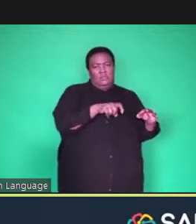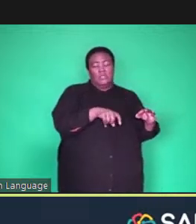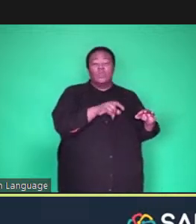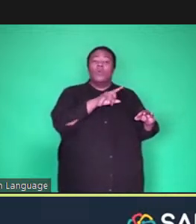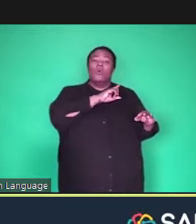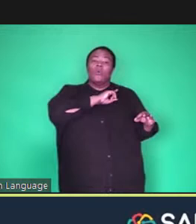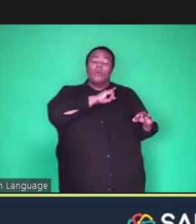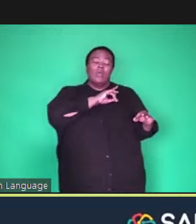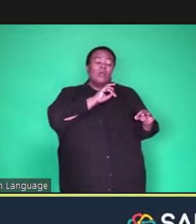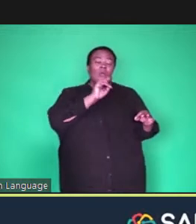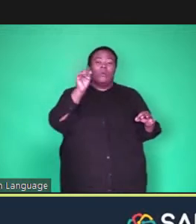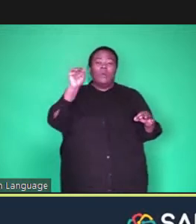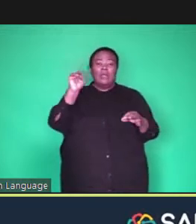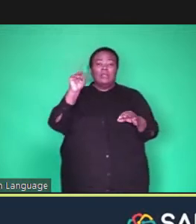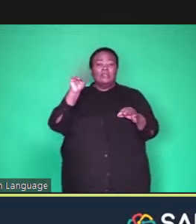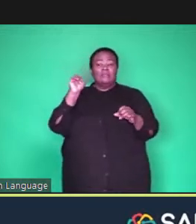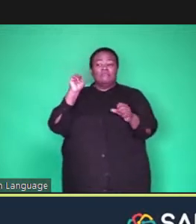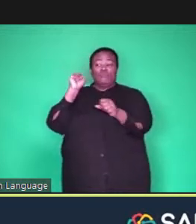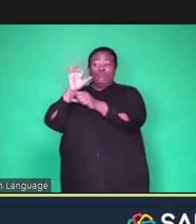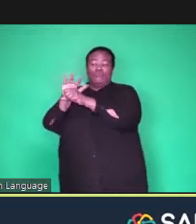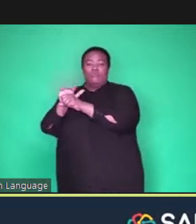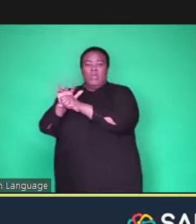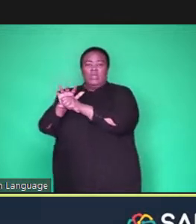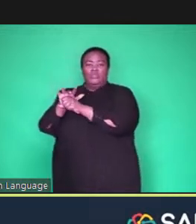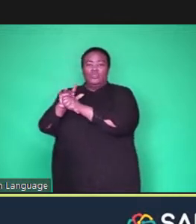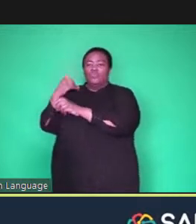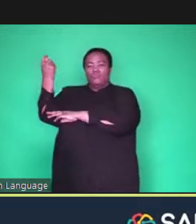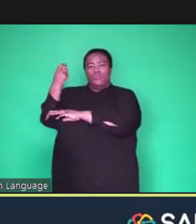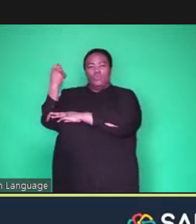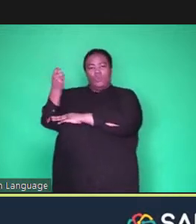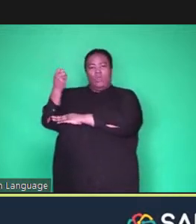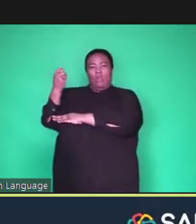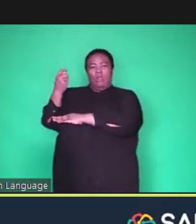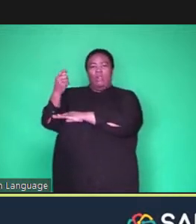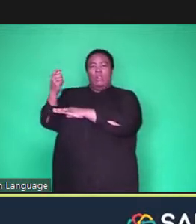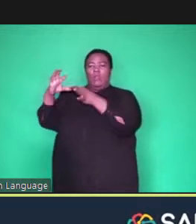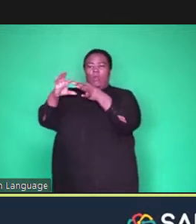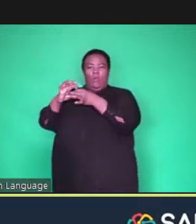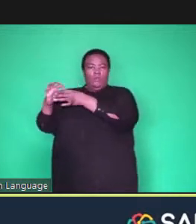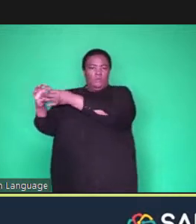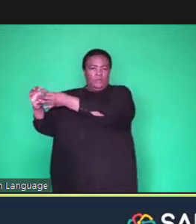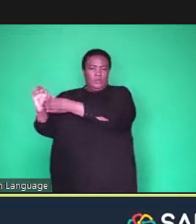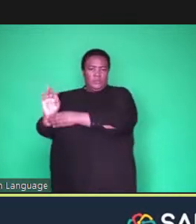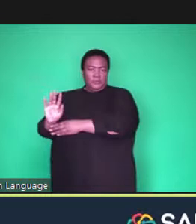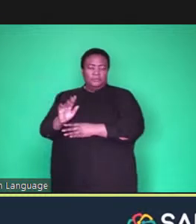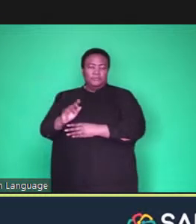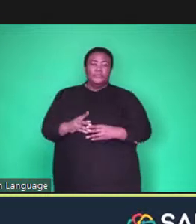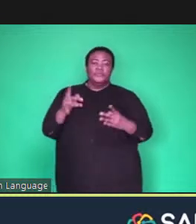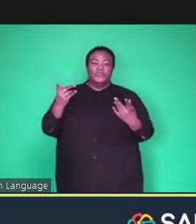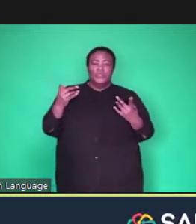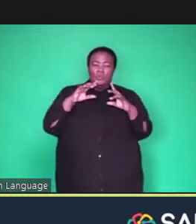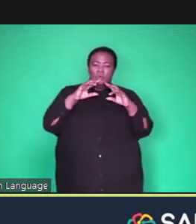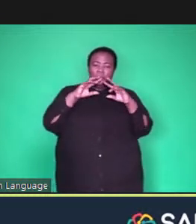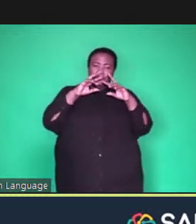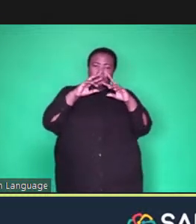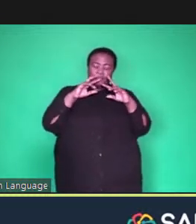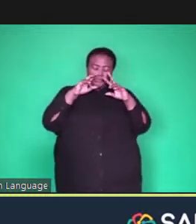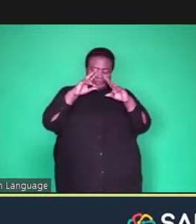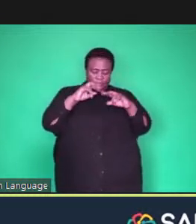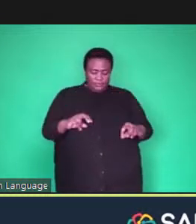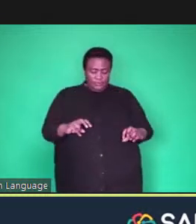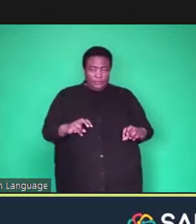impacts on rural households. So now I'm going to get into data, and in the sequence that I've been showing